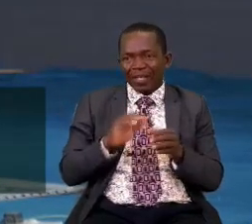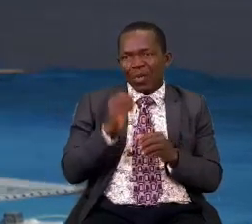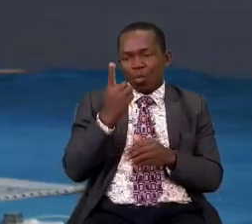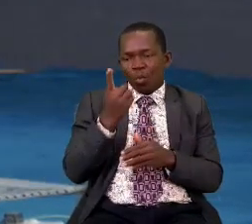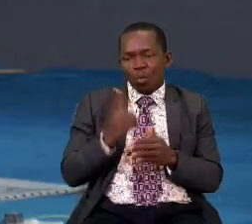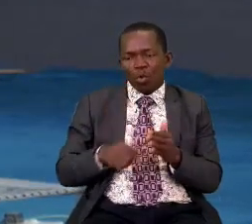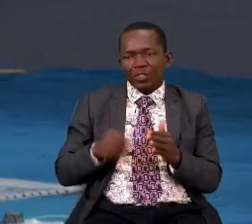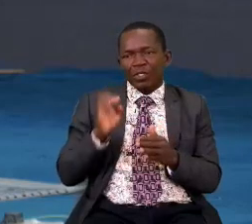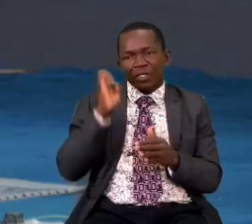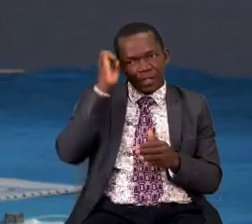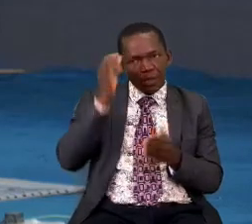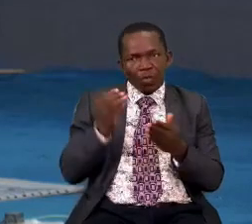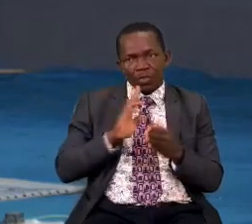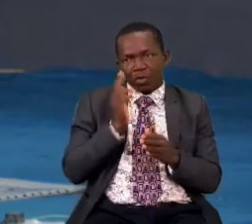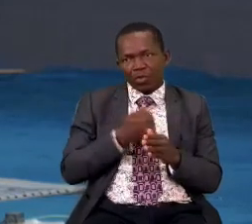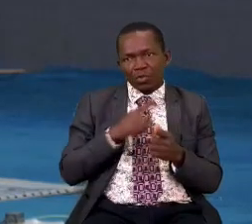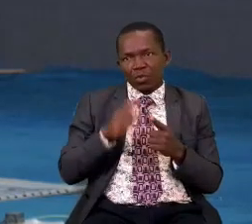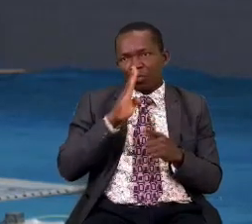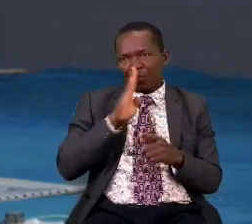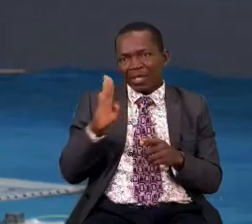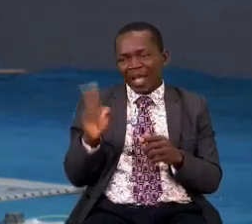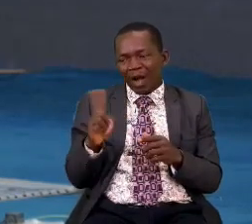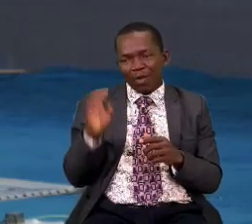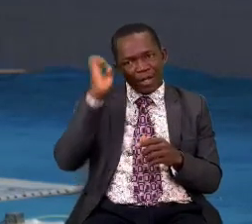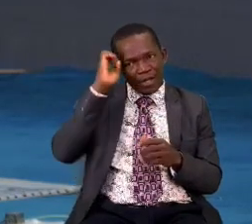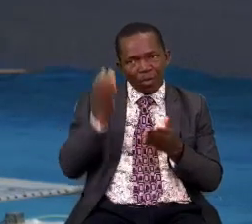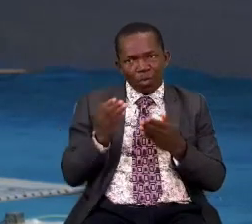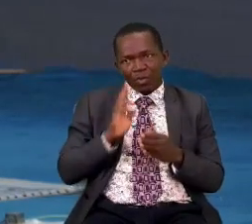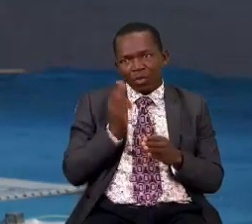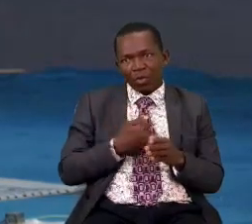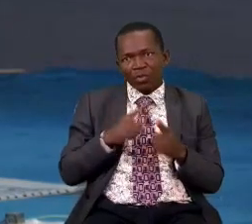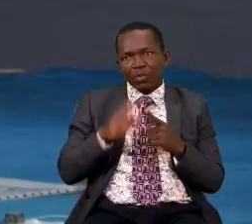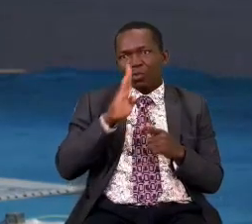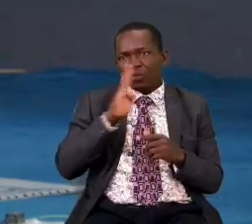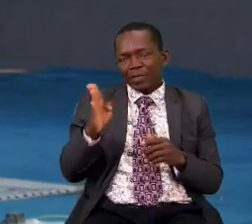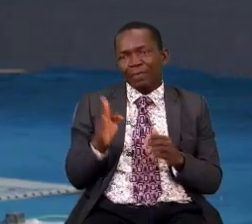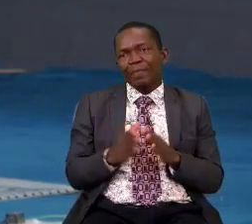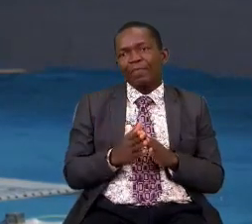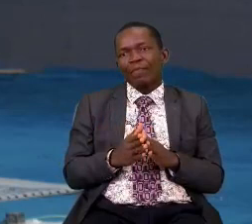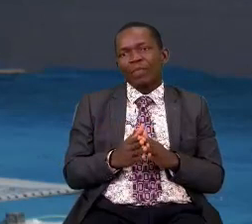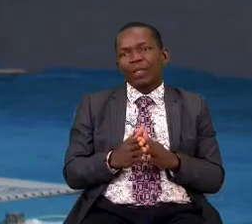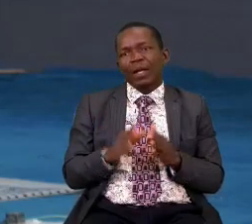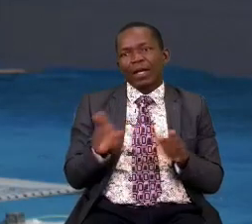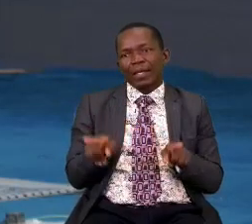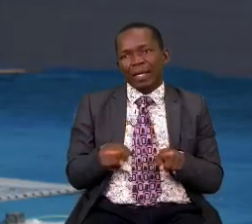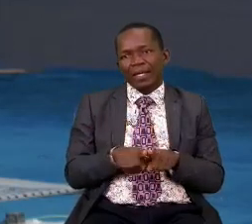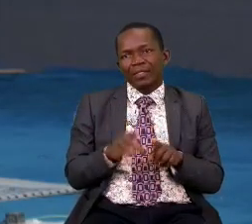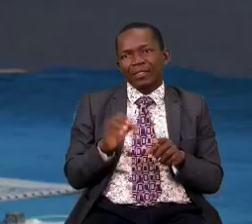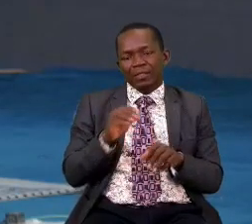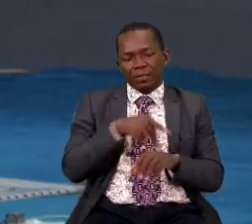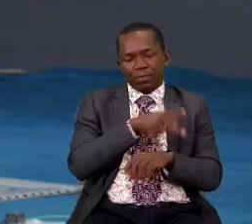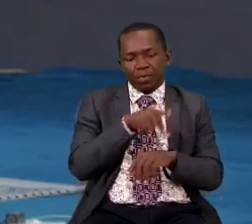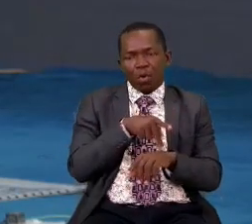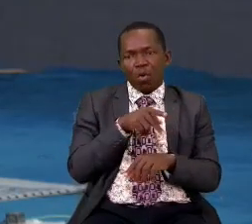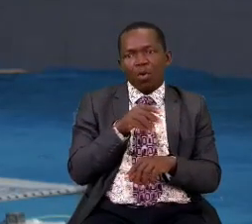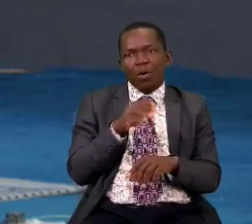our soul became converted and emerged the Lord look at his attitude and look at what